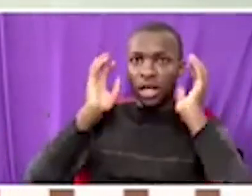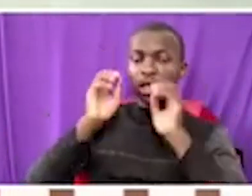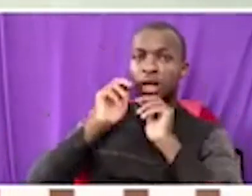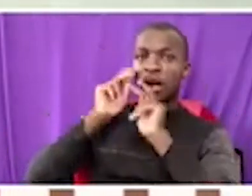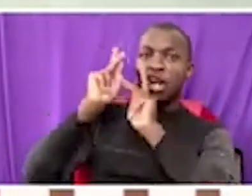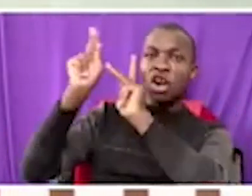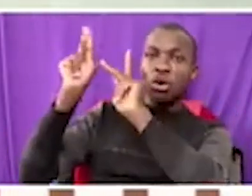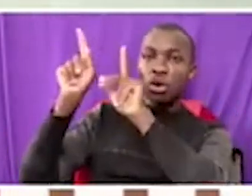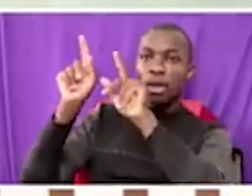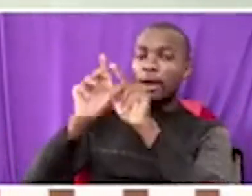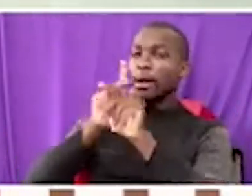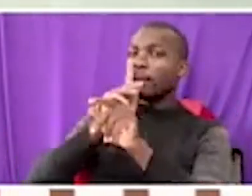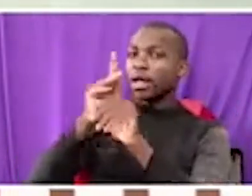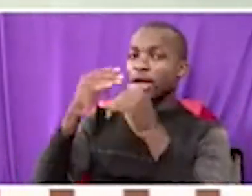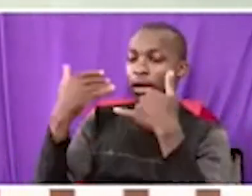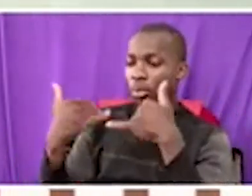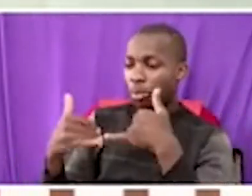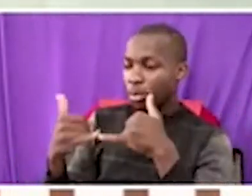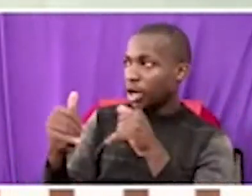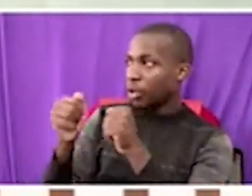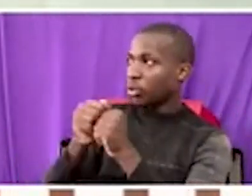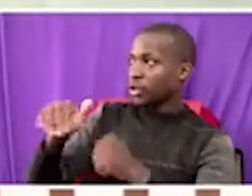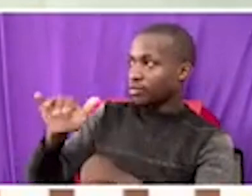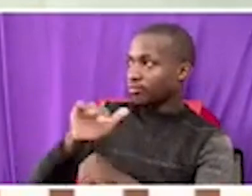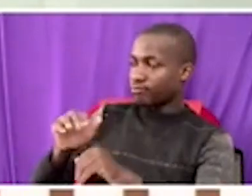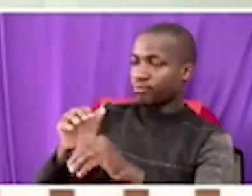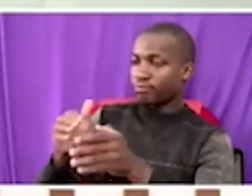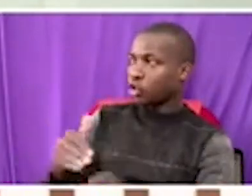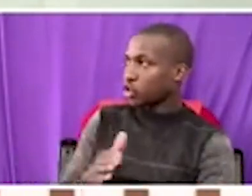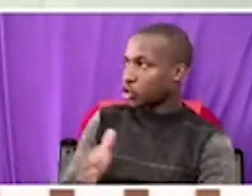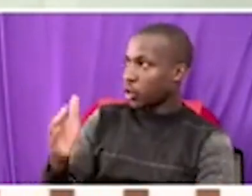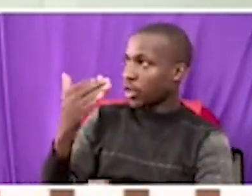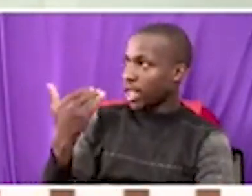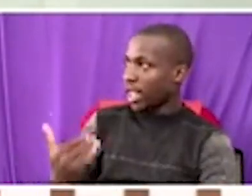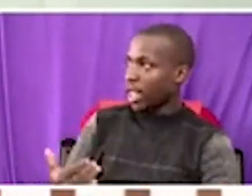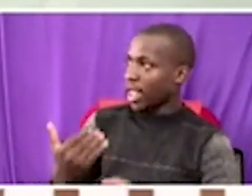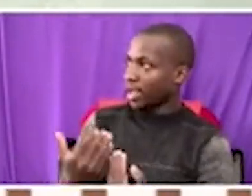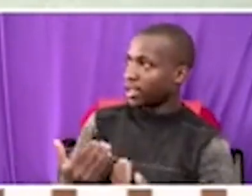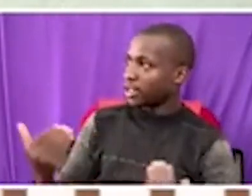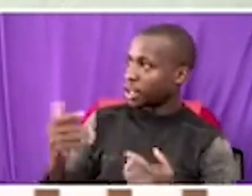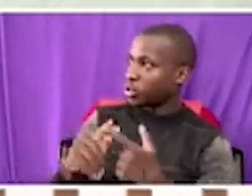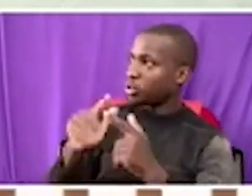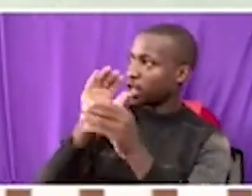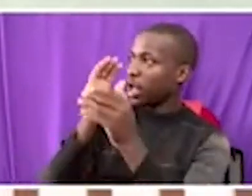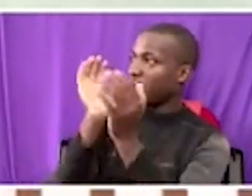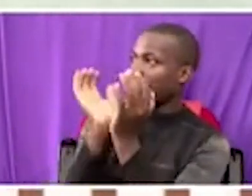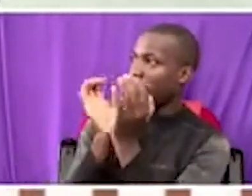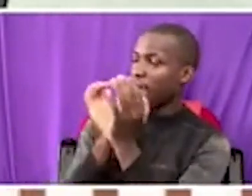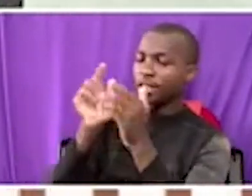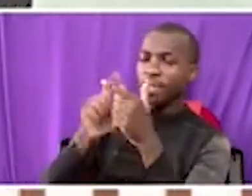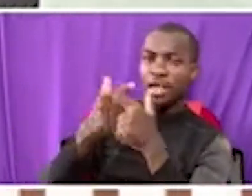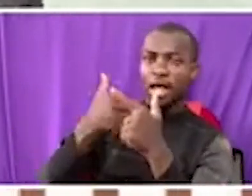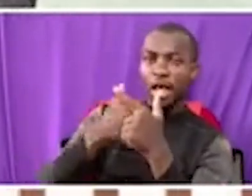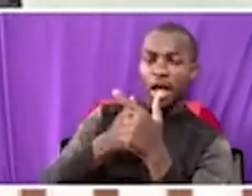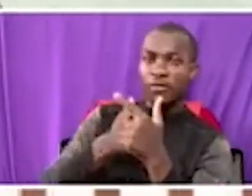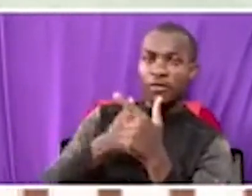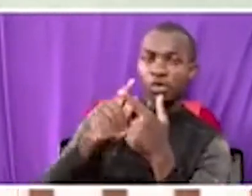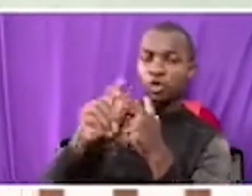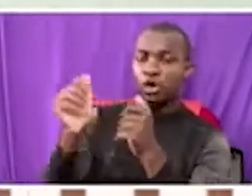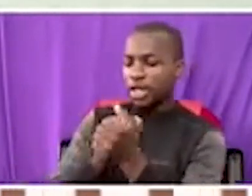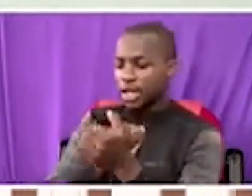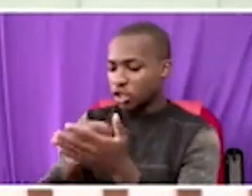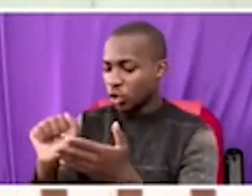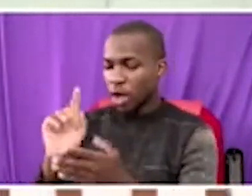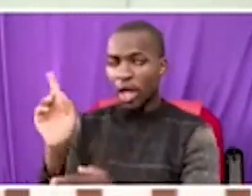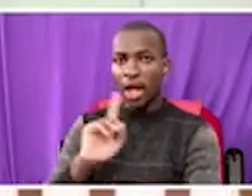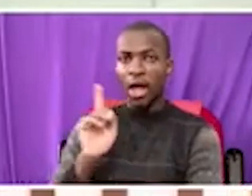ox, the infant will play near the hole of the cobra, and the young child will put his hand in the viper's nest. They will neither harm nor destroy on all my